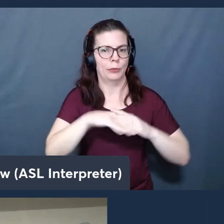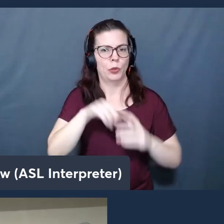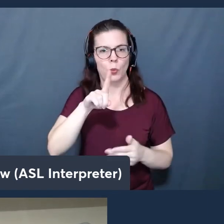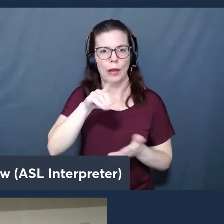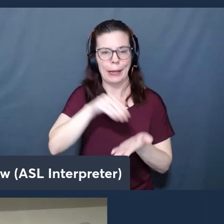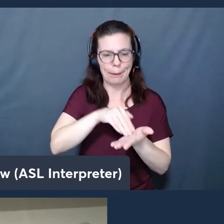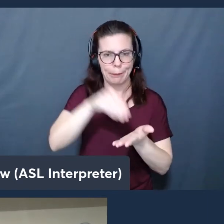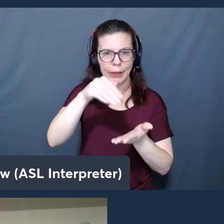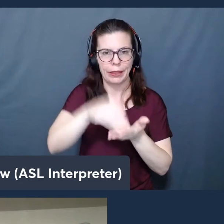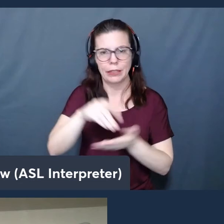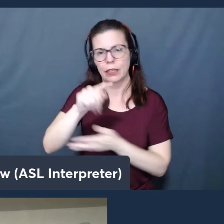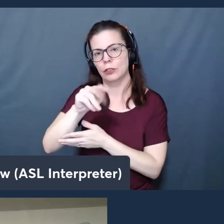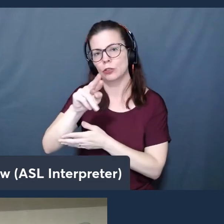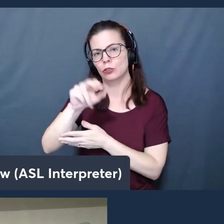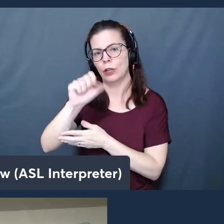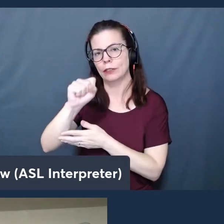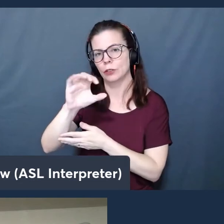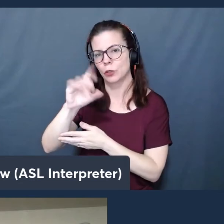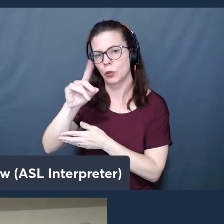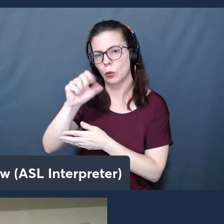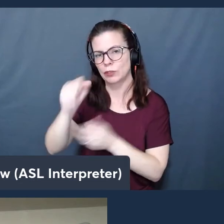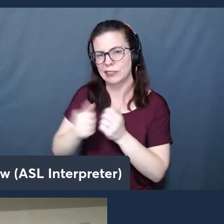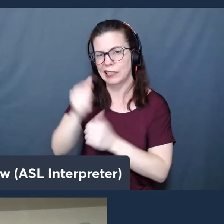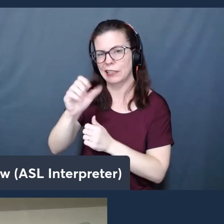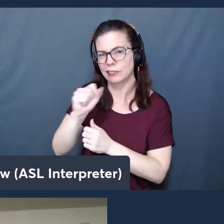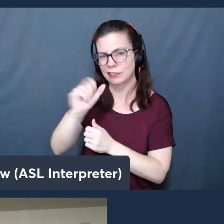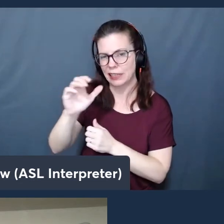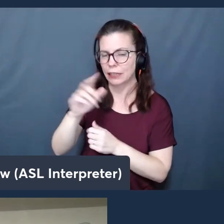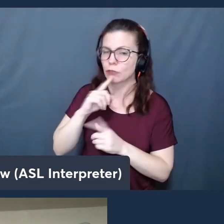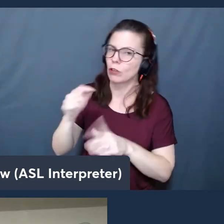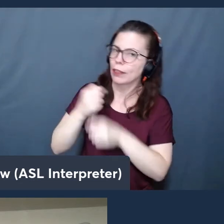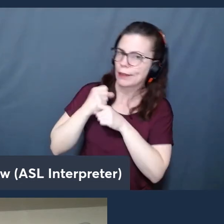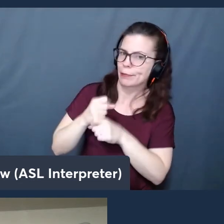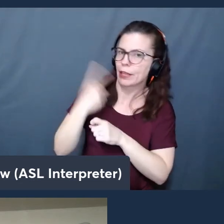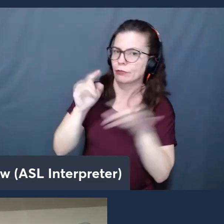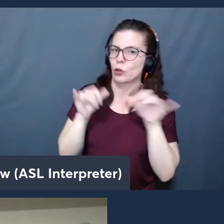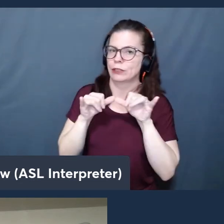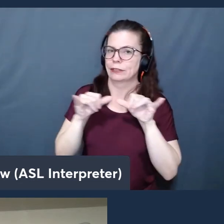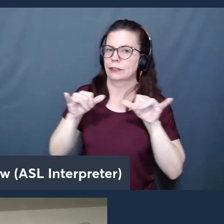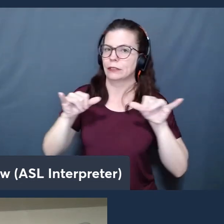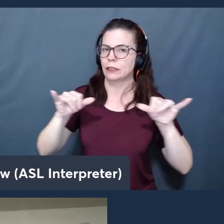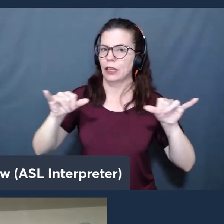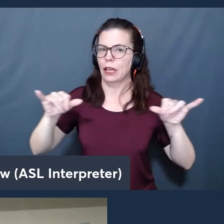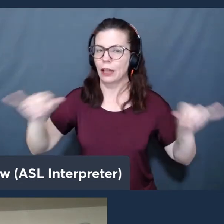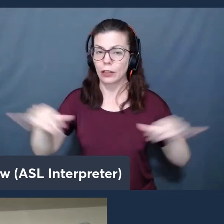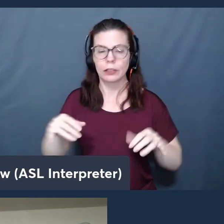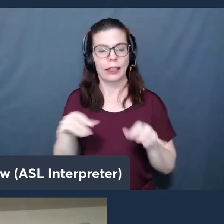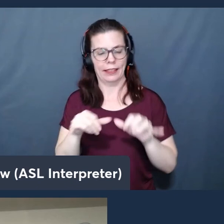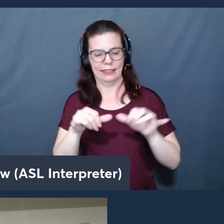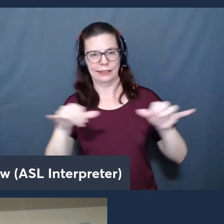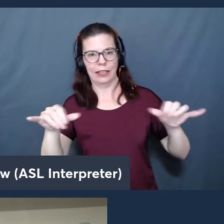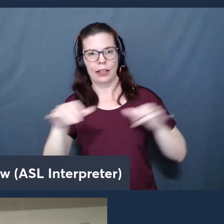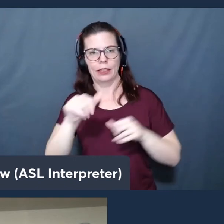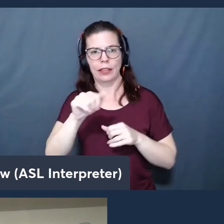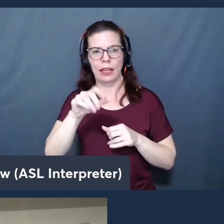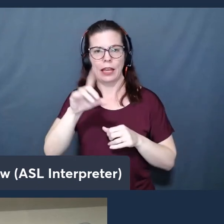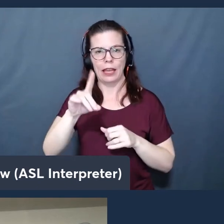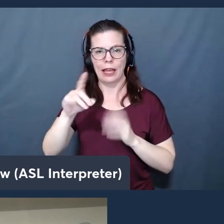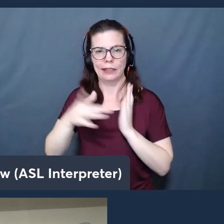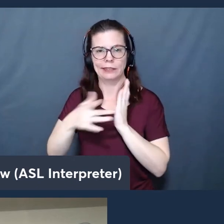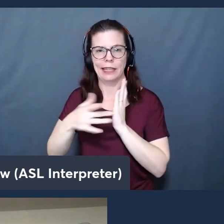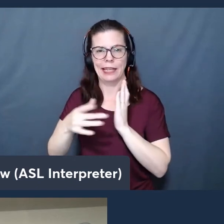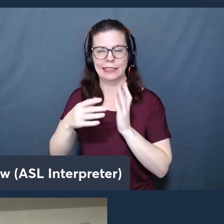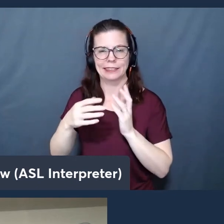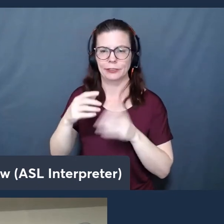transcodes per second. So Okay. it's really built for scale, and the scale that the ad tech industry handles every day. Yeah.